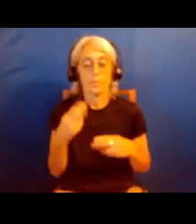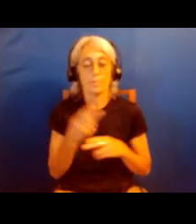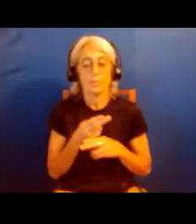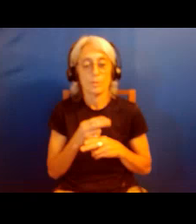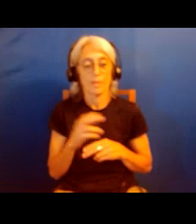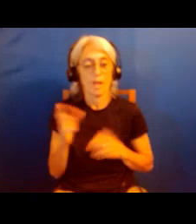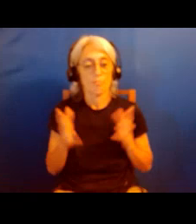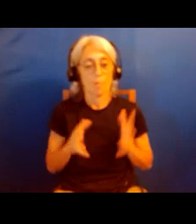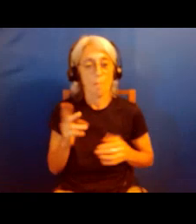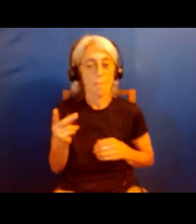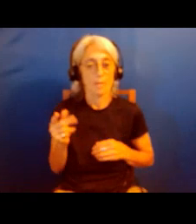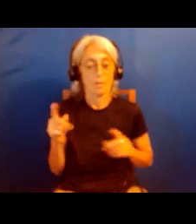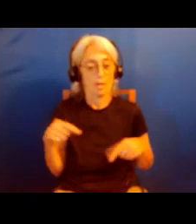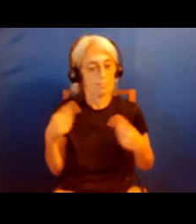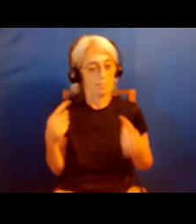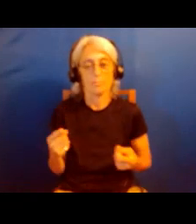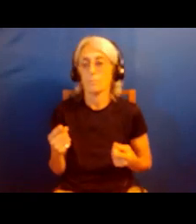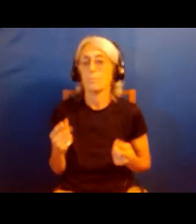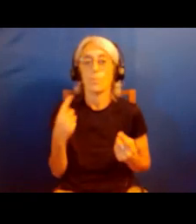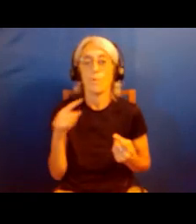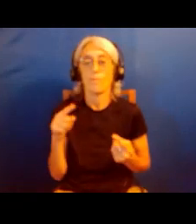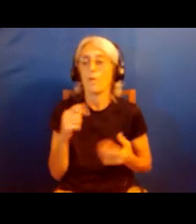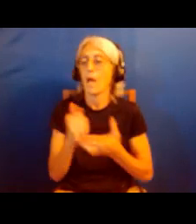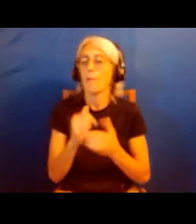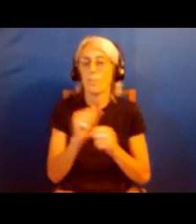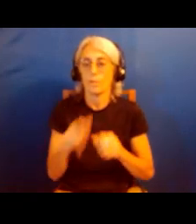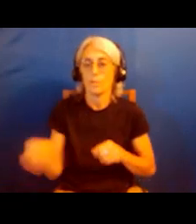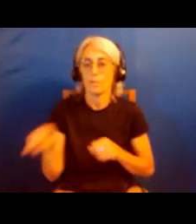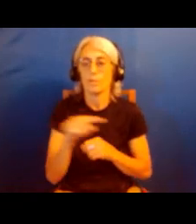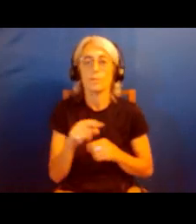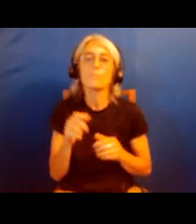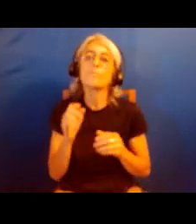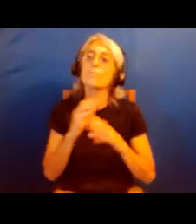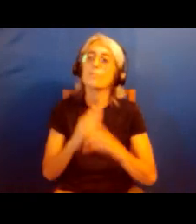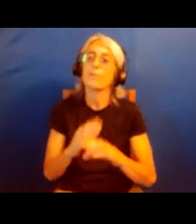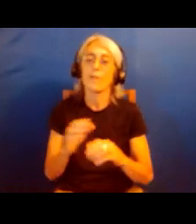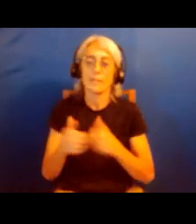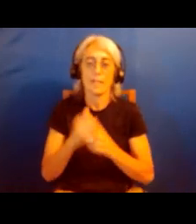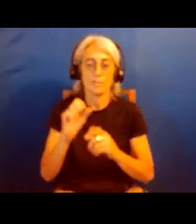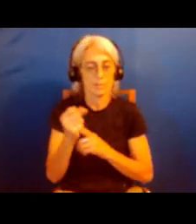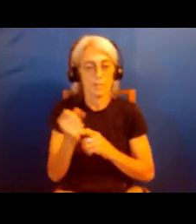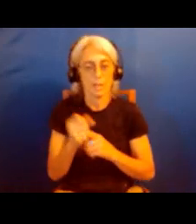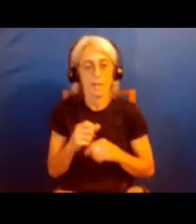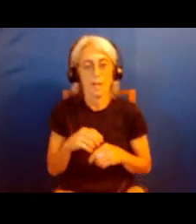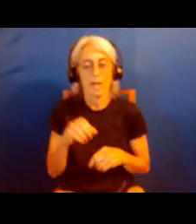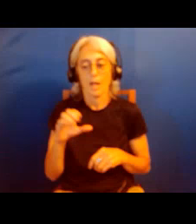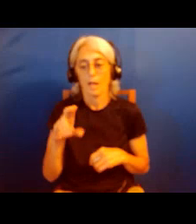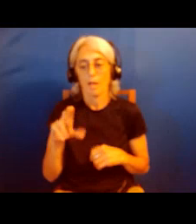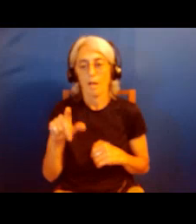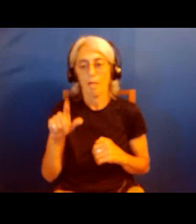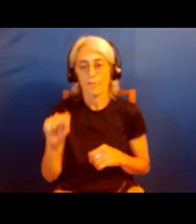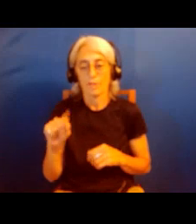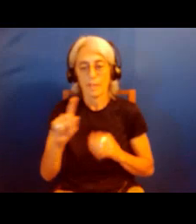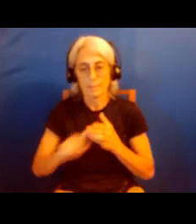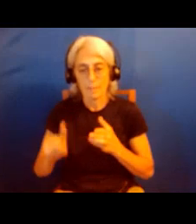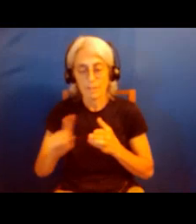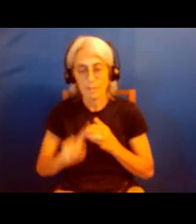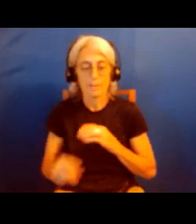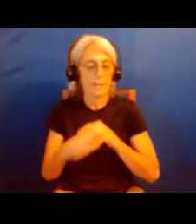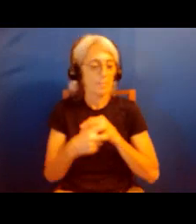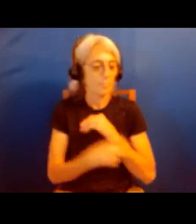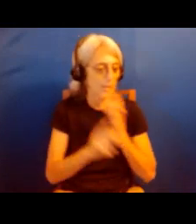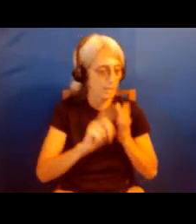dog to assist our workers by keeping them out of dangerous situations, like in culvert inspections and inspecting bridges. But